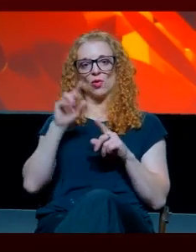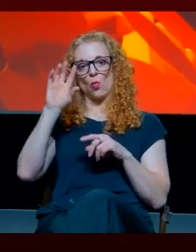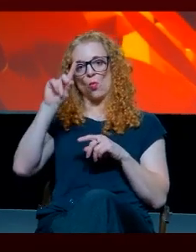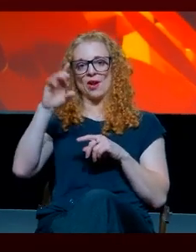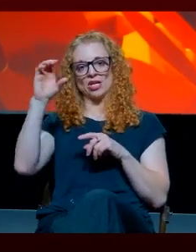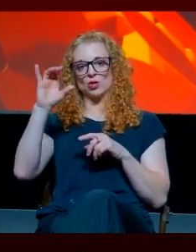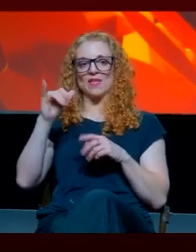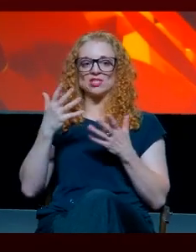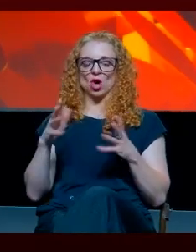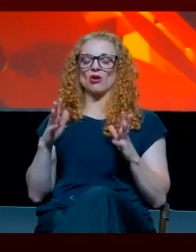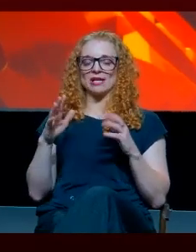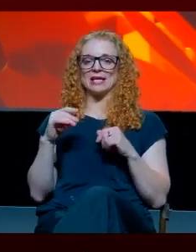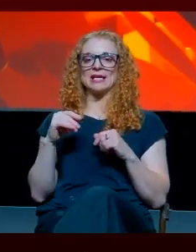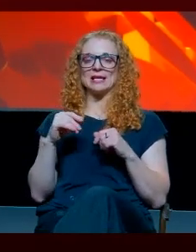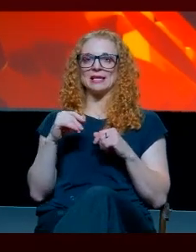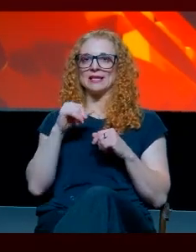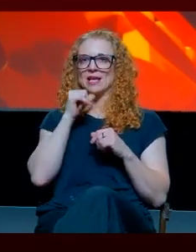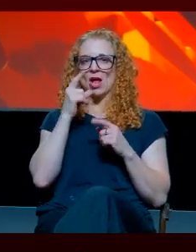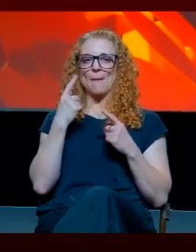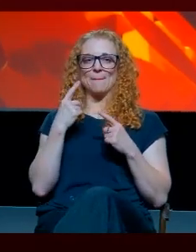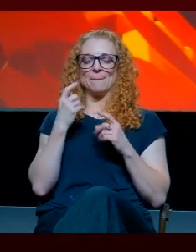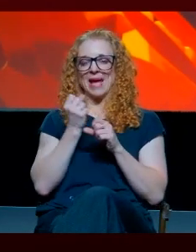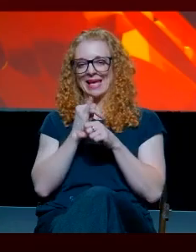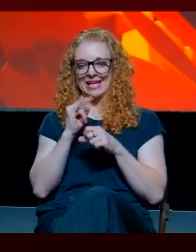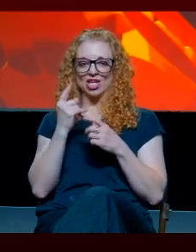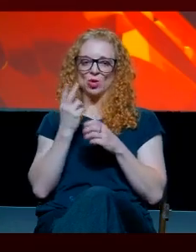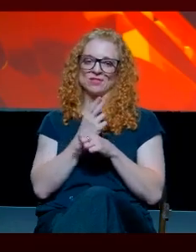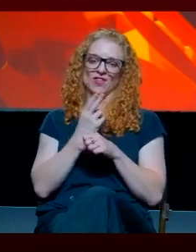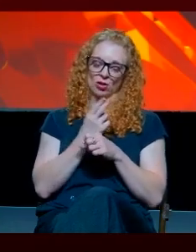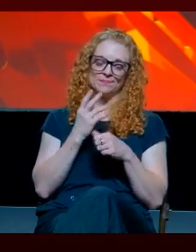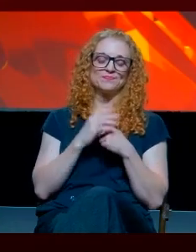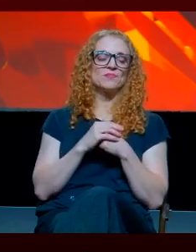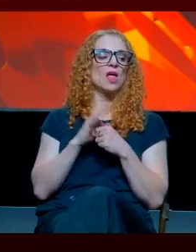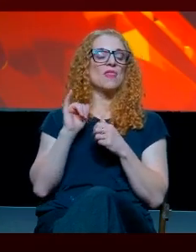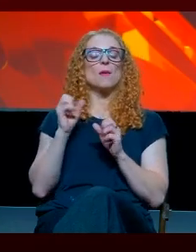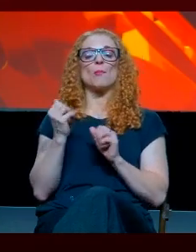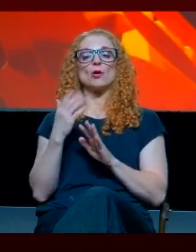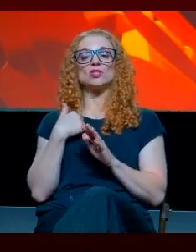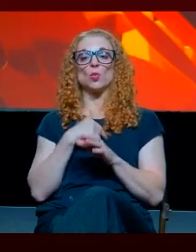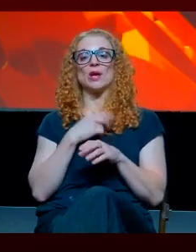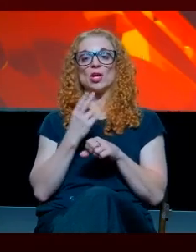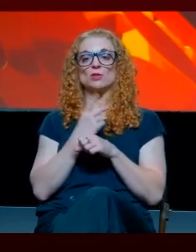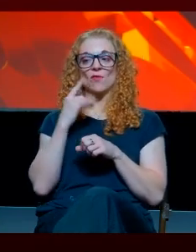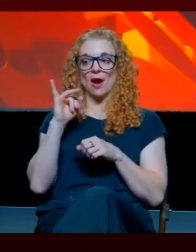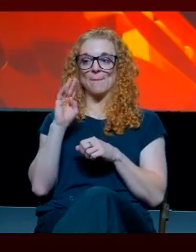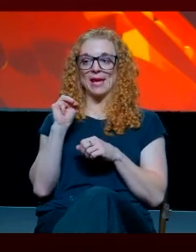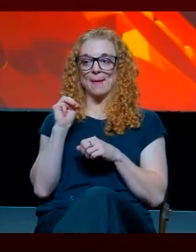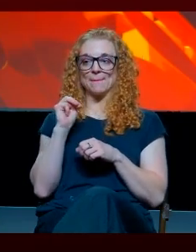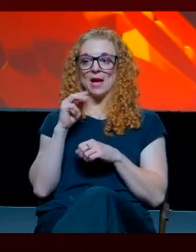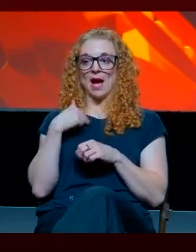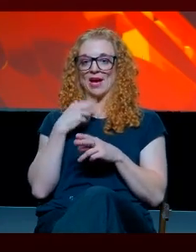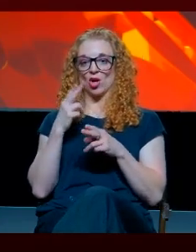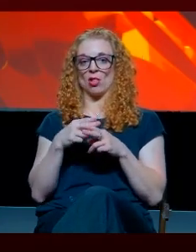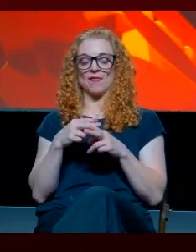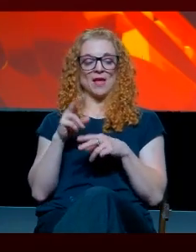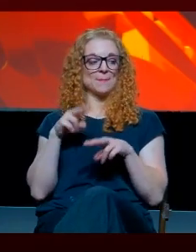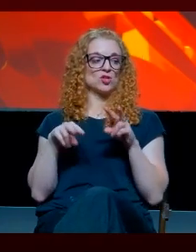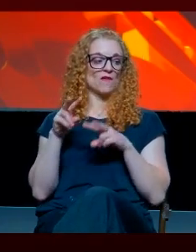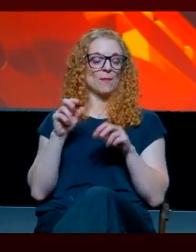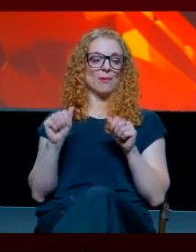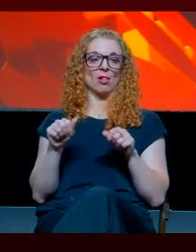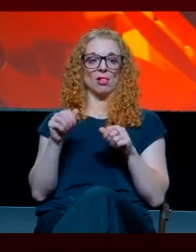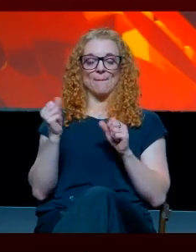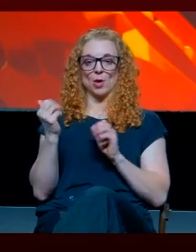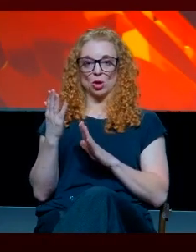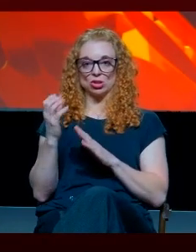already, doesn't make it actually useful. The approach that we took at IBM, I call it the observable approach.